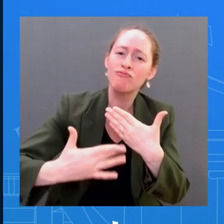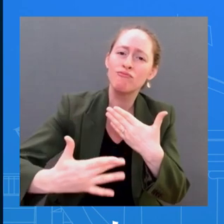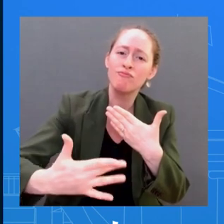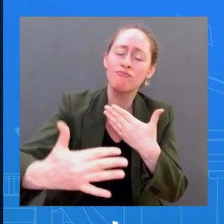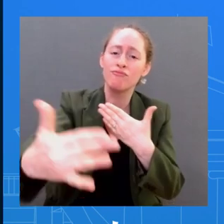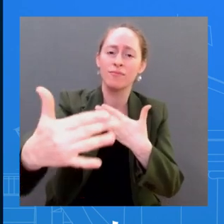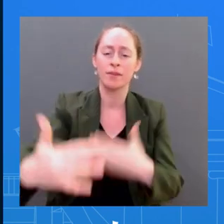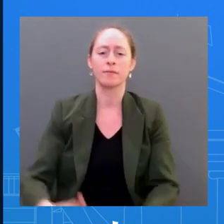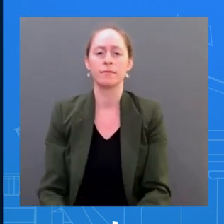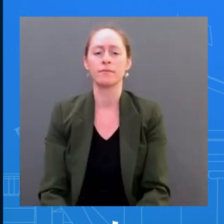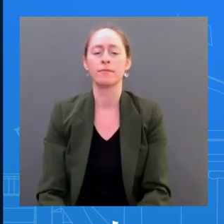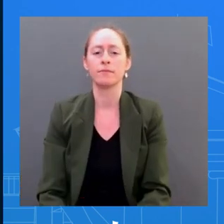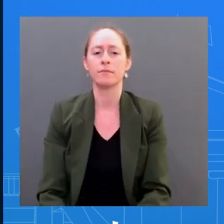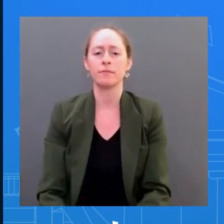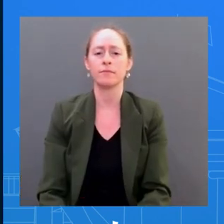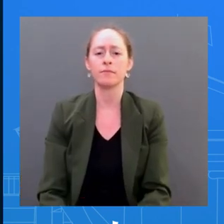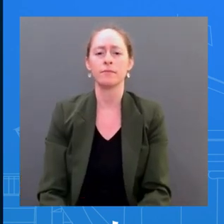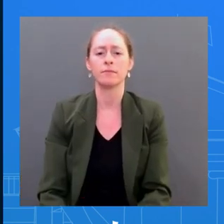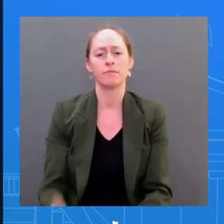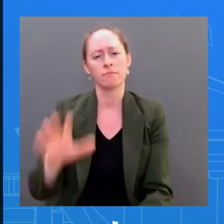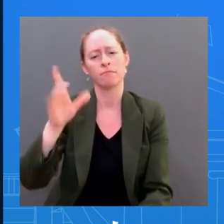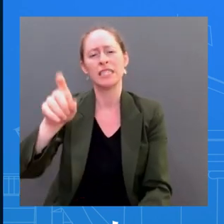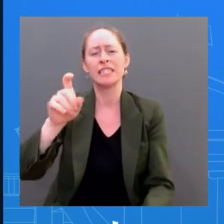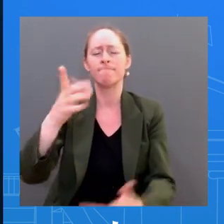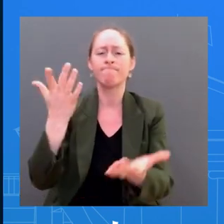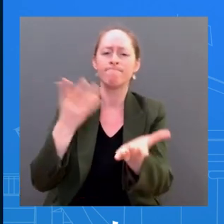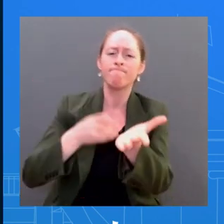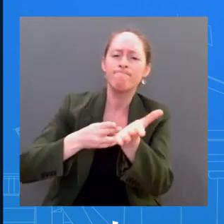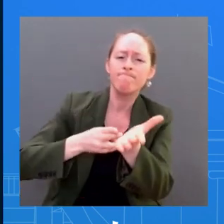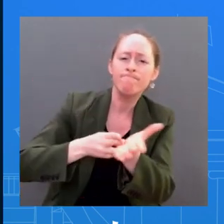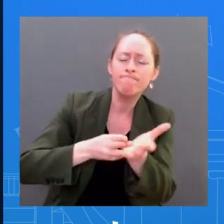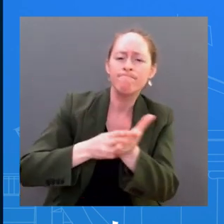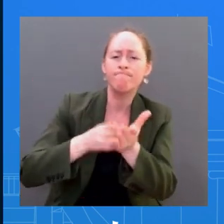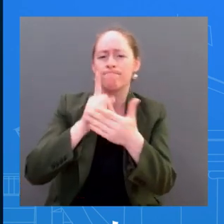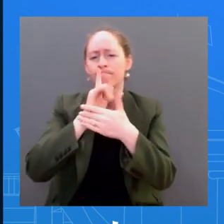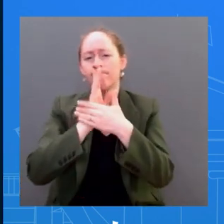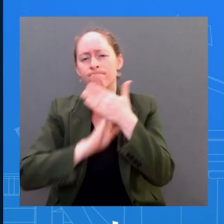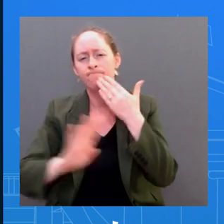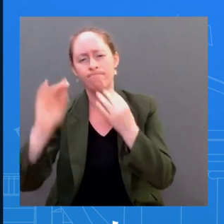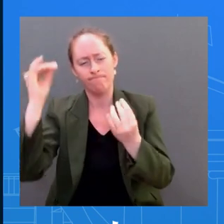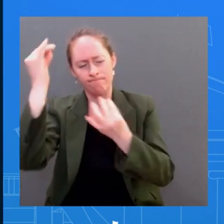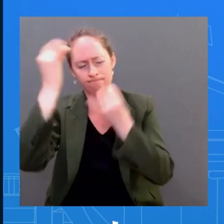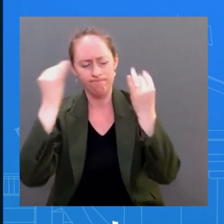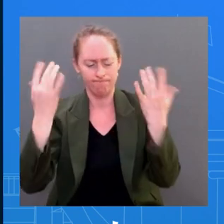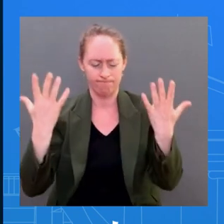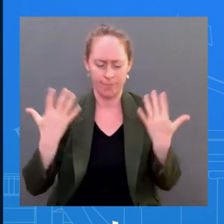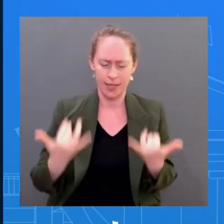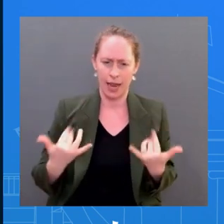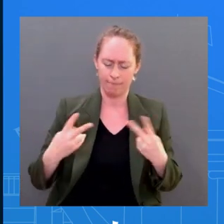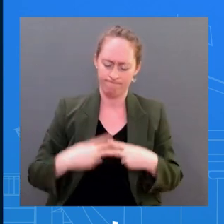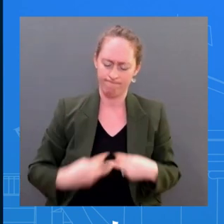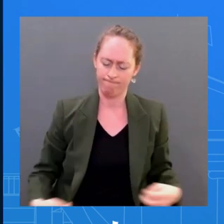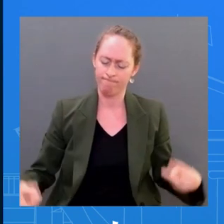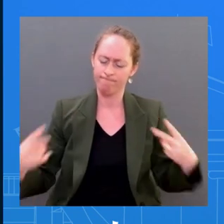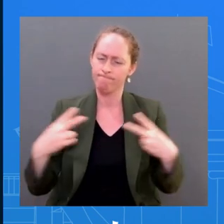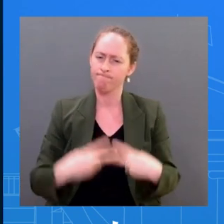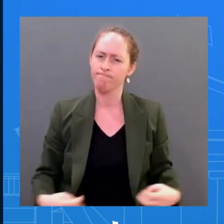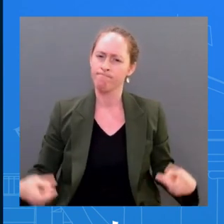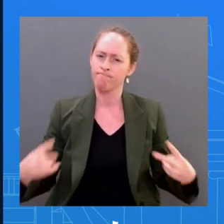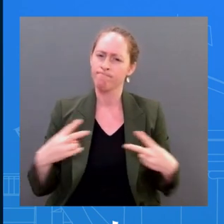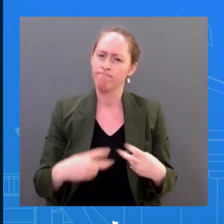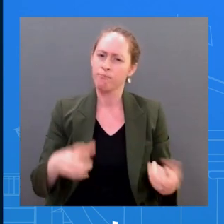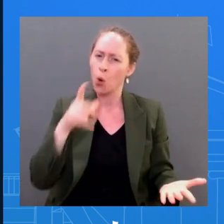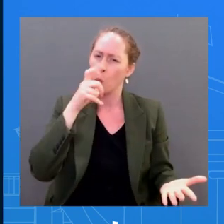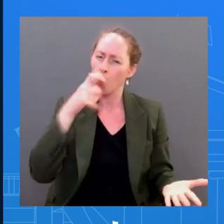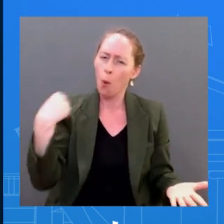and rebrand ourselves based on what we truly value. What we truly value. We gotta get some